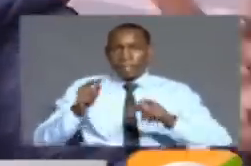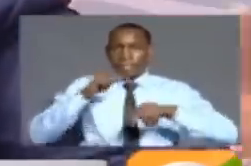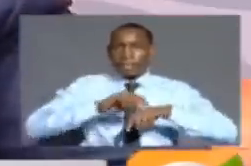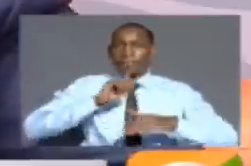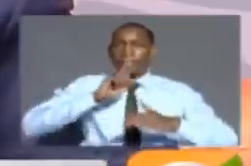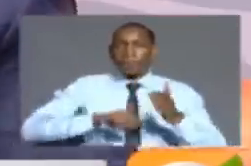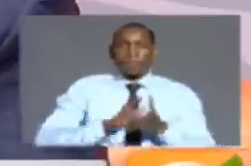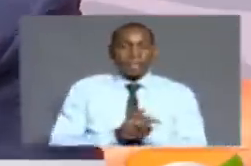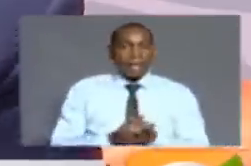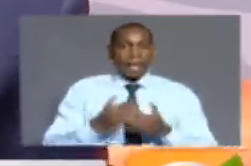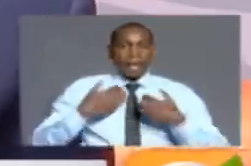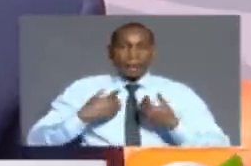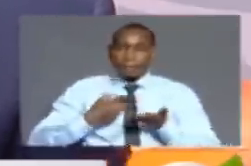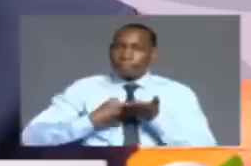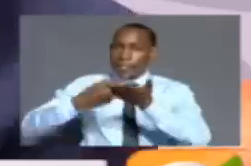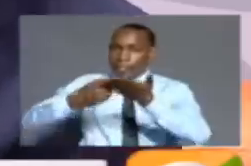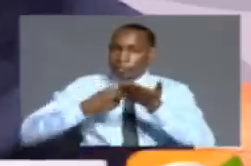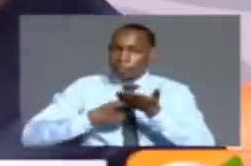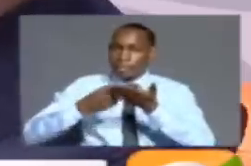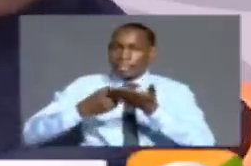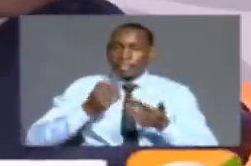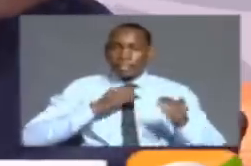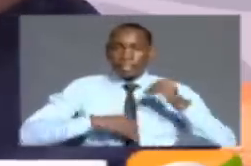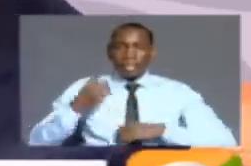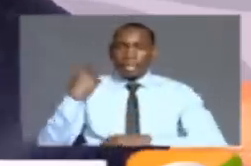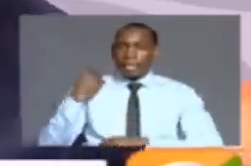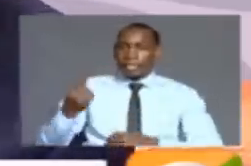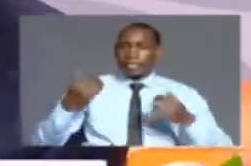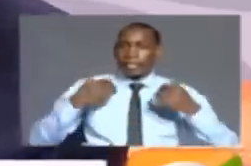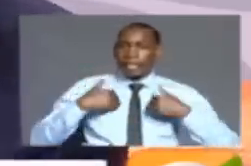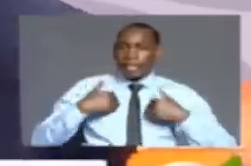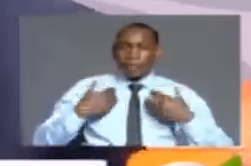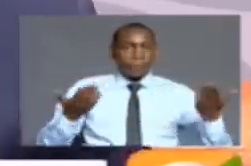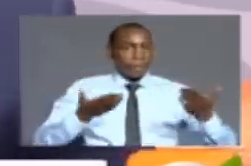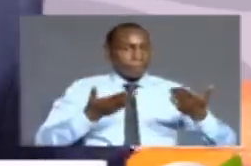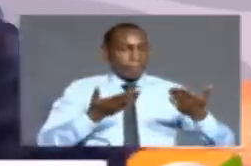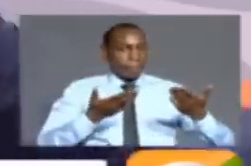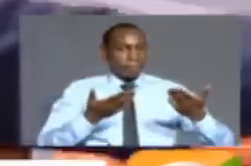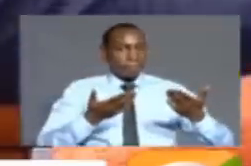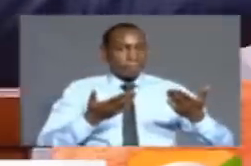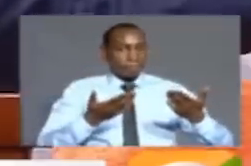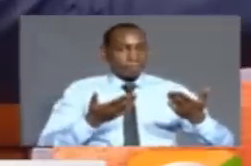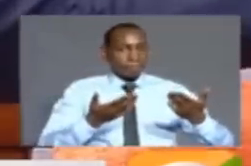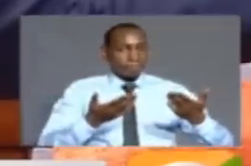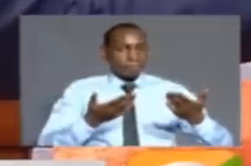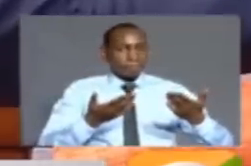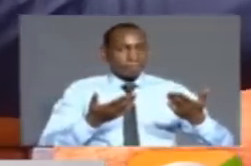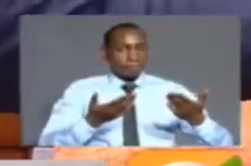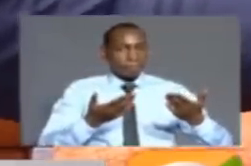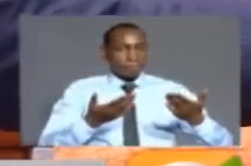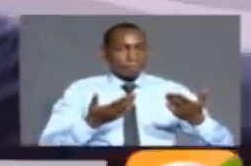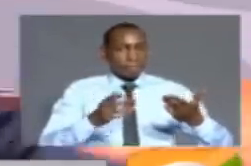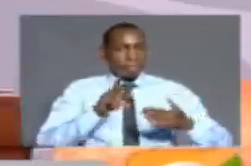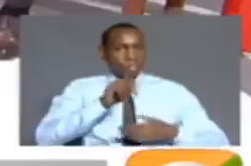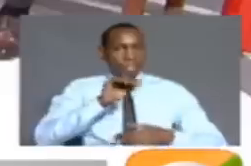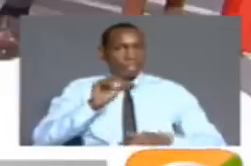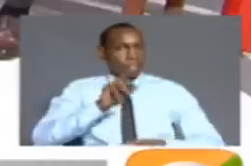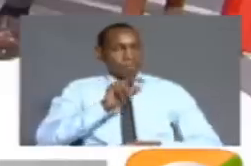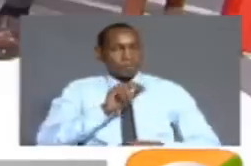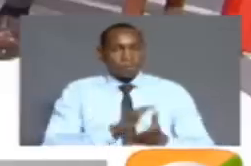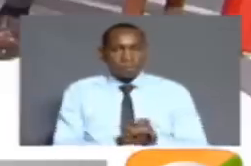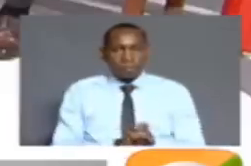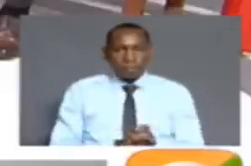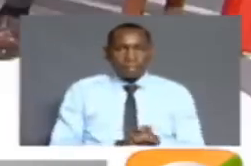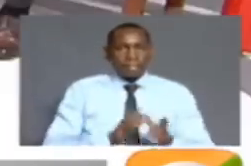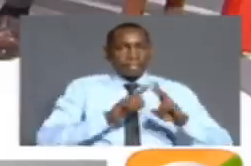having a talk on corruption, the other time they had it in where was it? State House. No, was it case? Not KICC. Okay, let's start